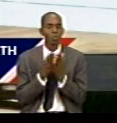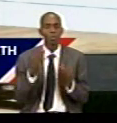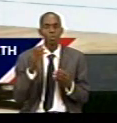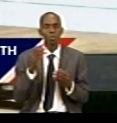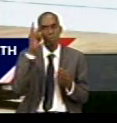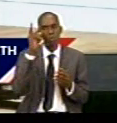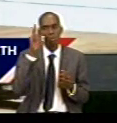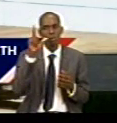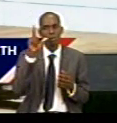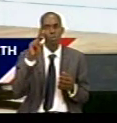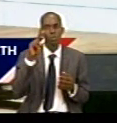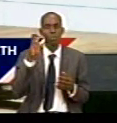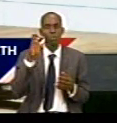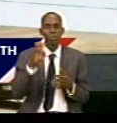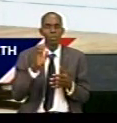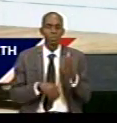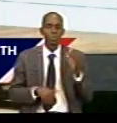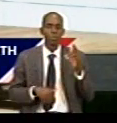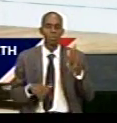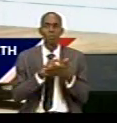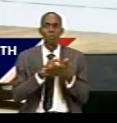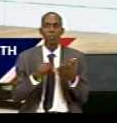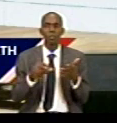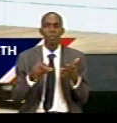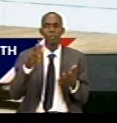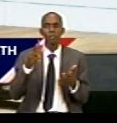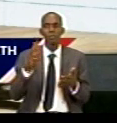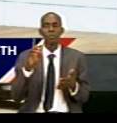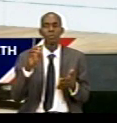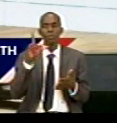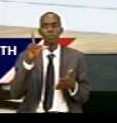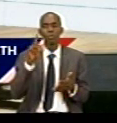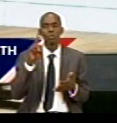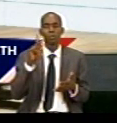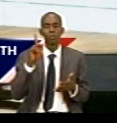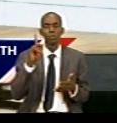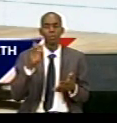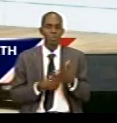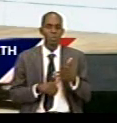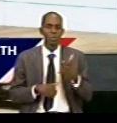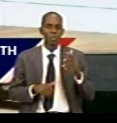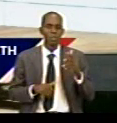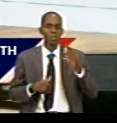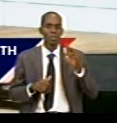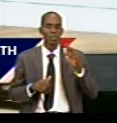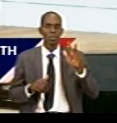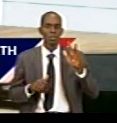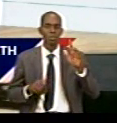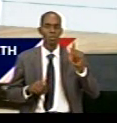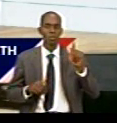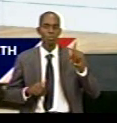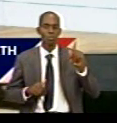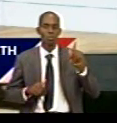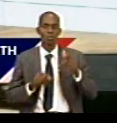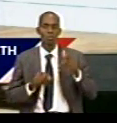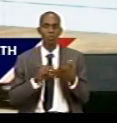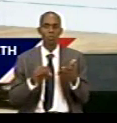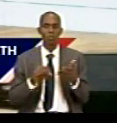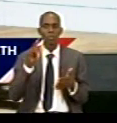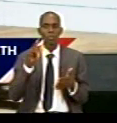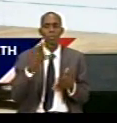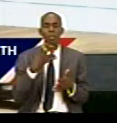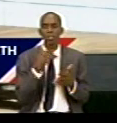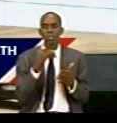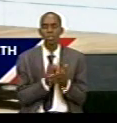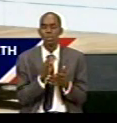from verse 34. Luke chapter 21, verse 34, and take heed to